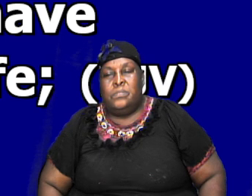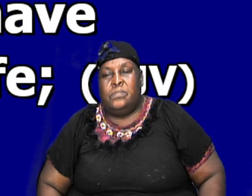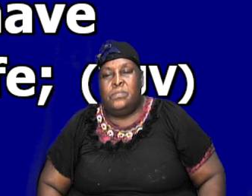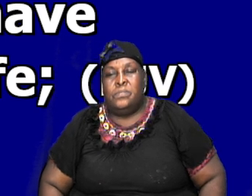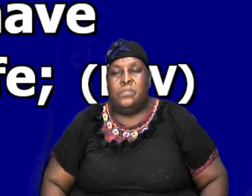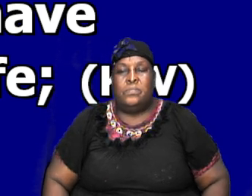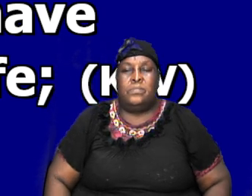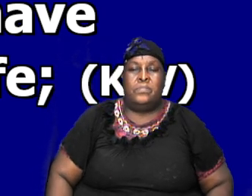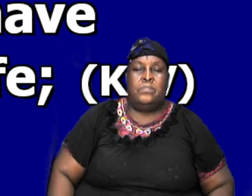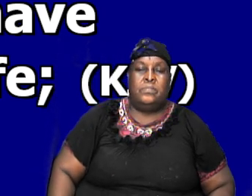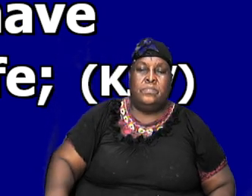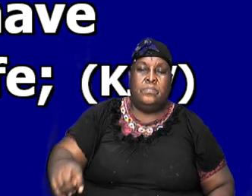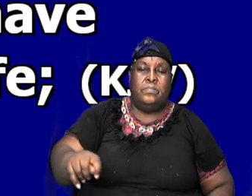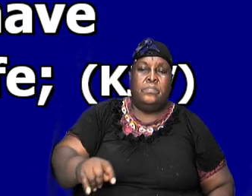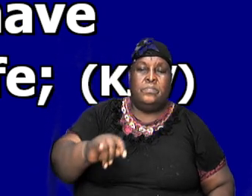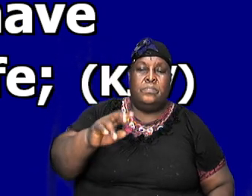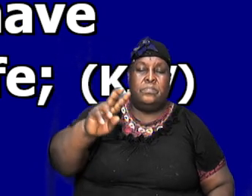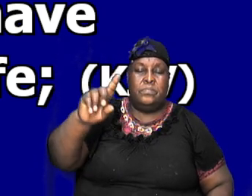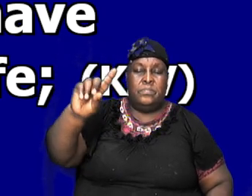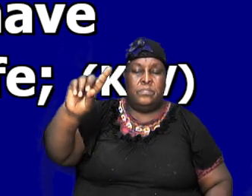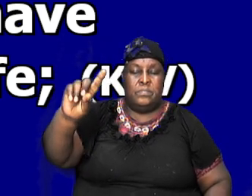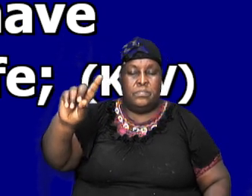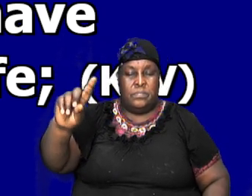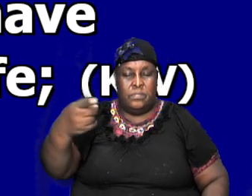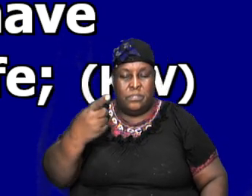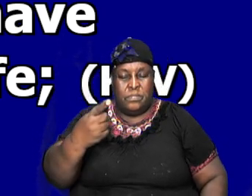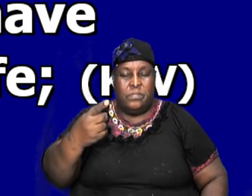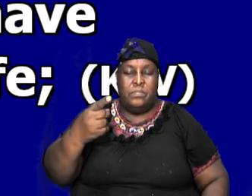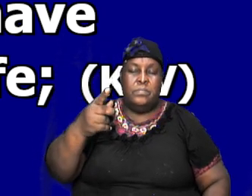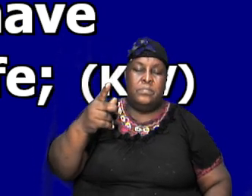Timothy 3, verse 16 also.